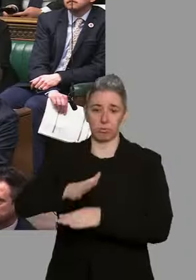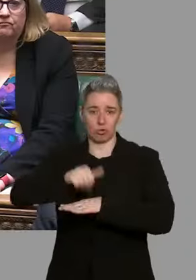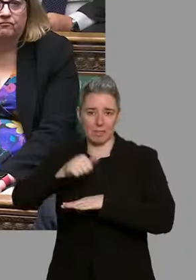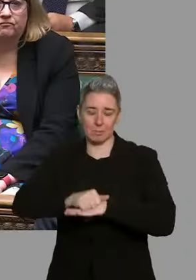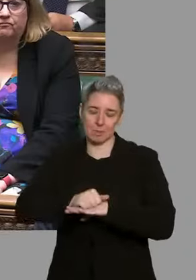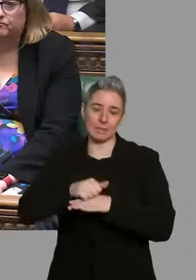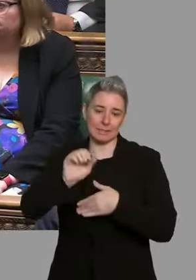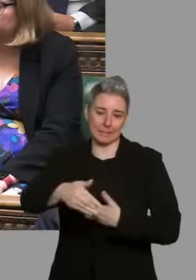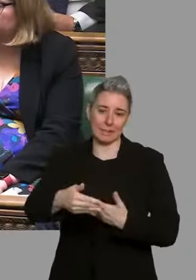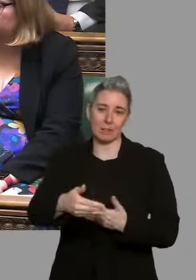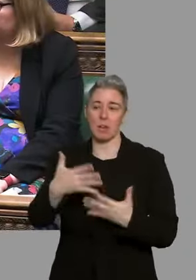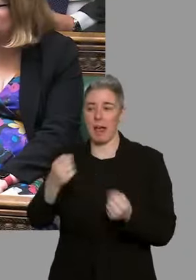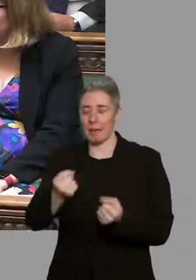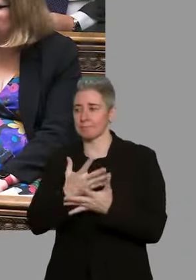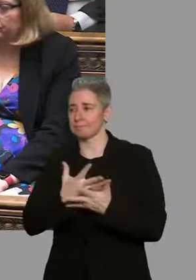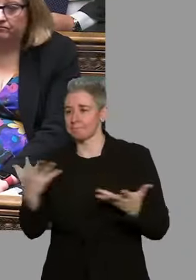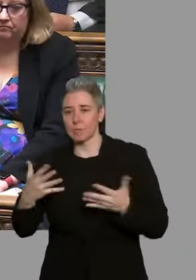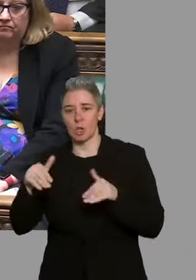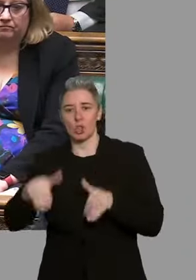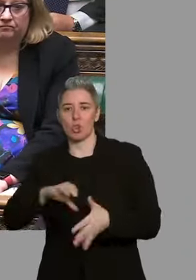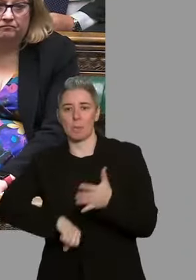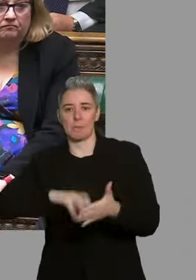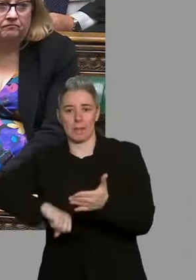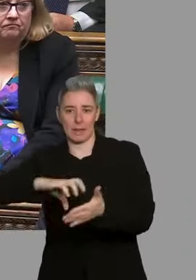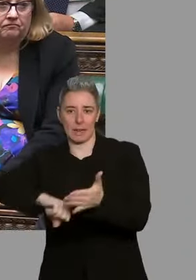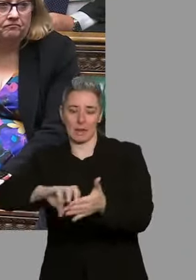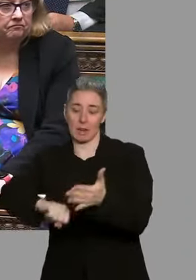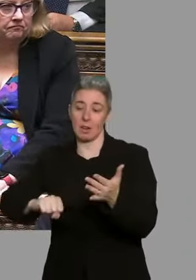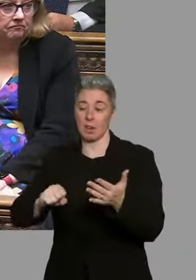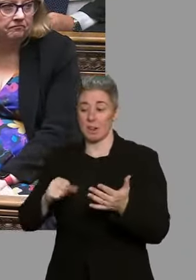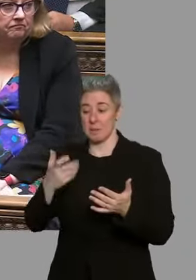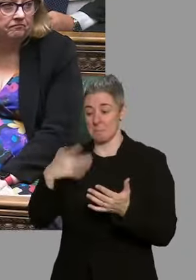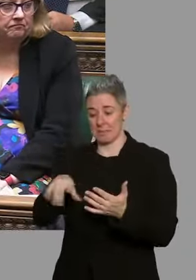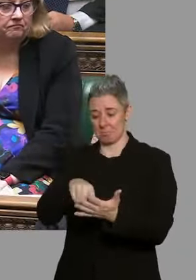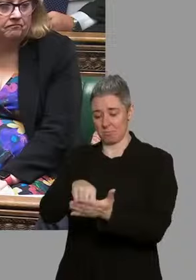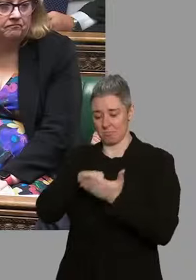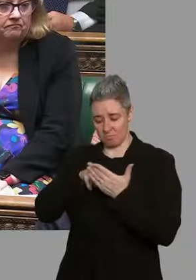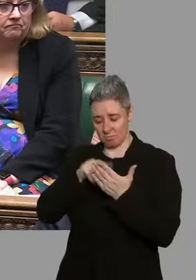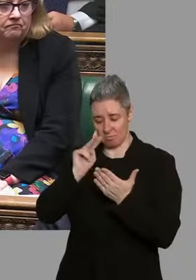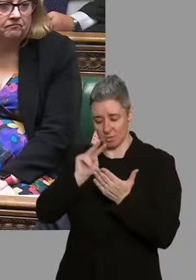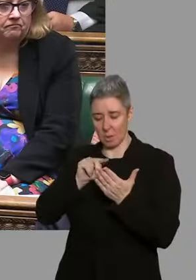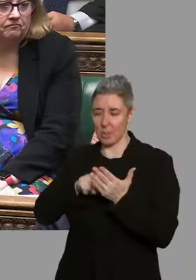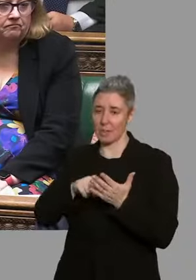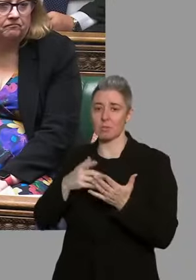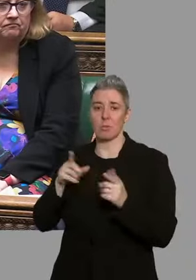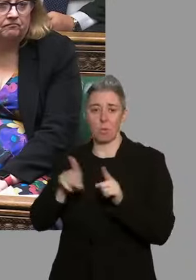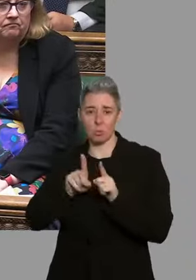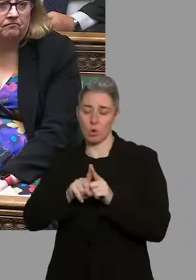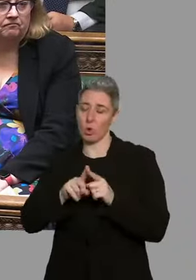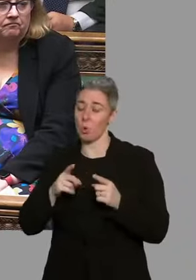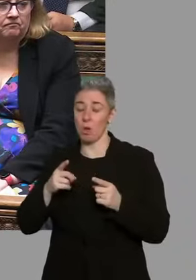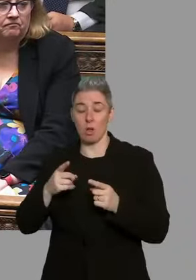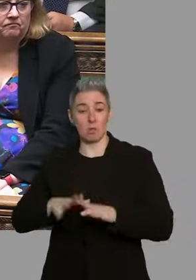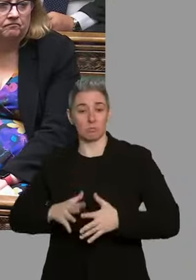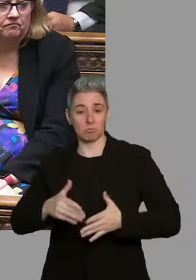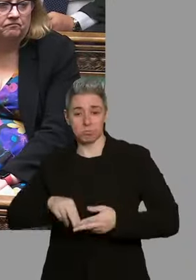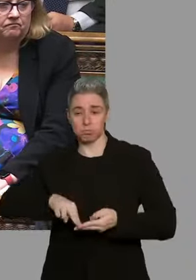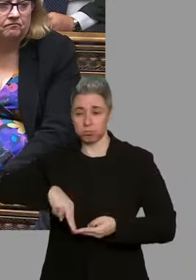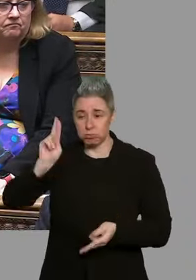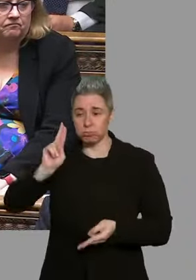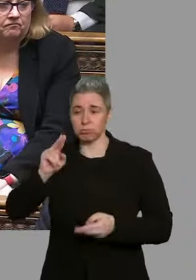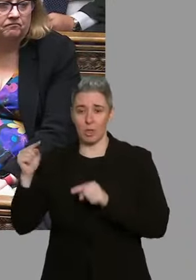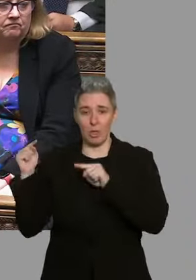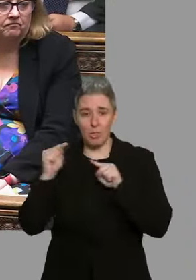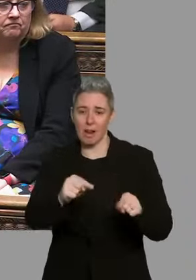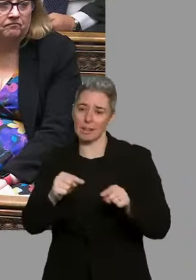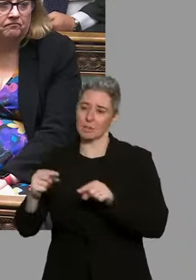as the leading trigger of abuse, threats and assaults. As the police drop in Bromley Cross, officers welcome this government's commitment to clamping